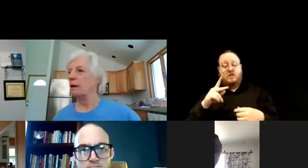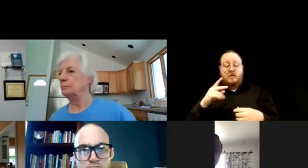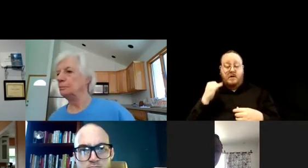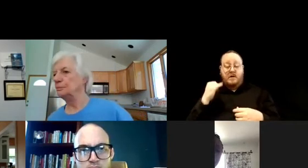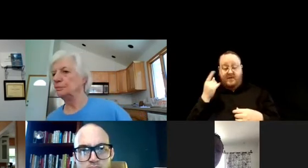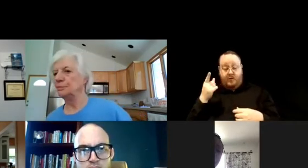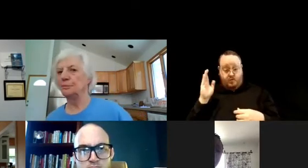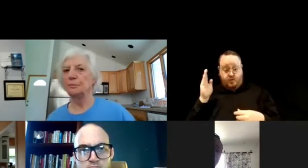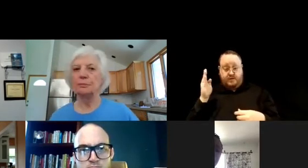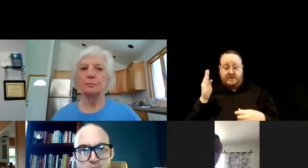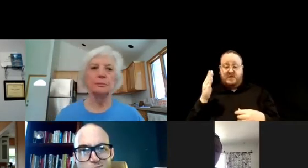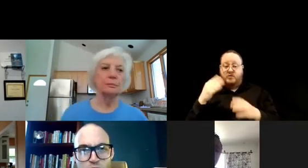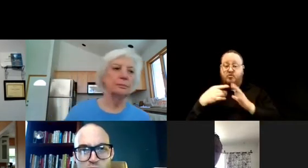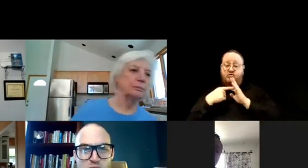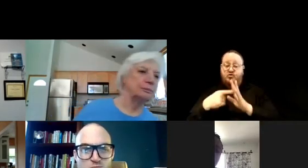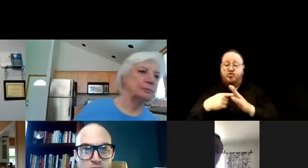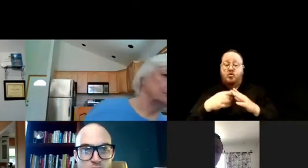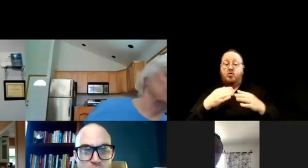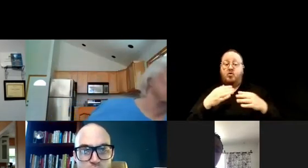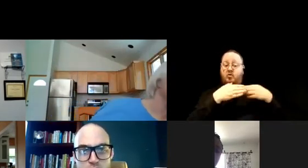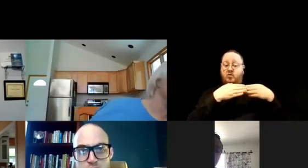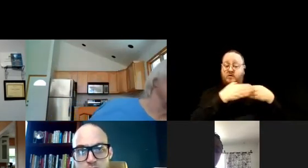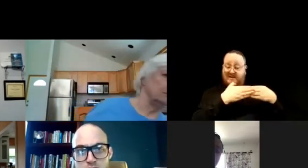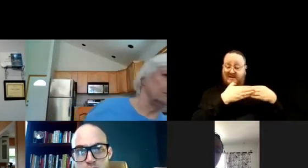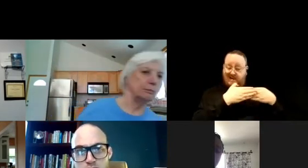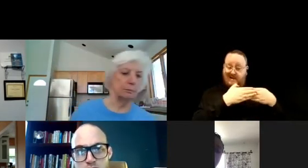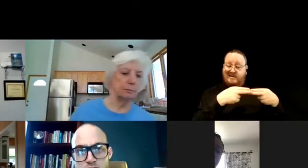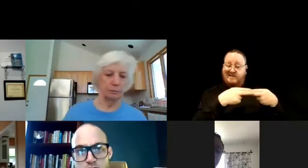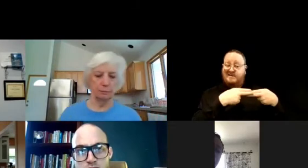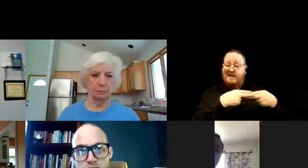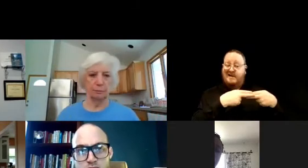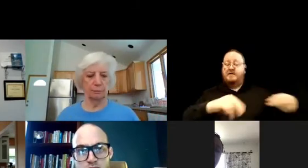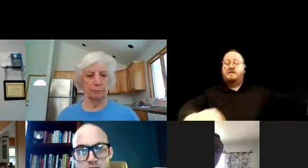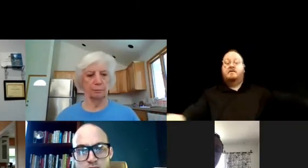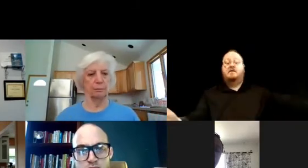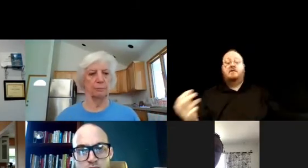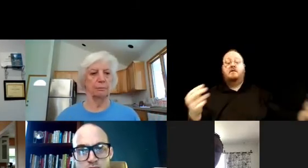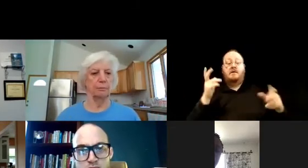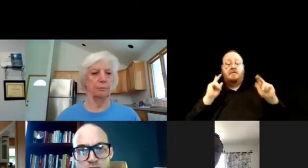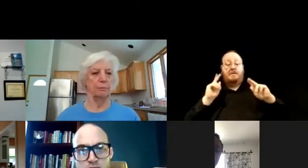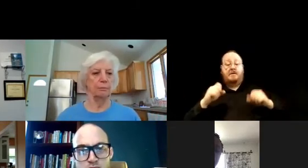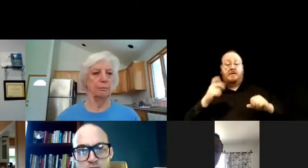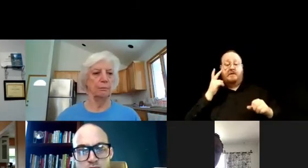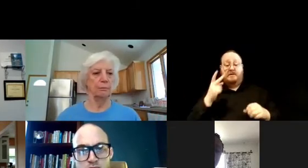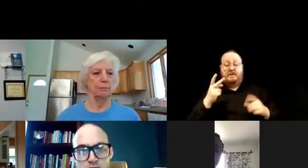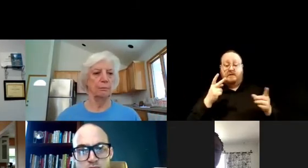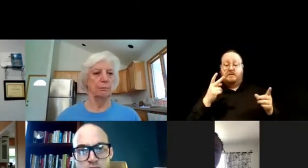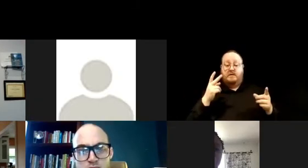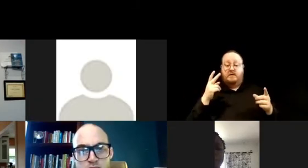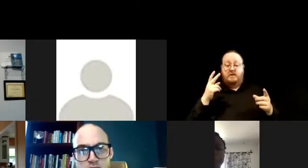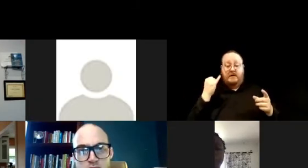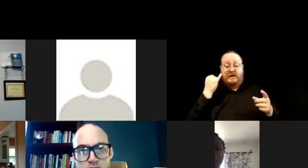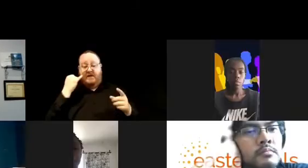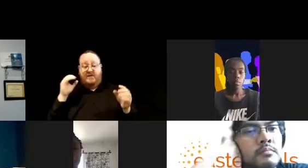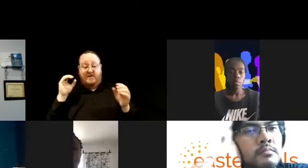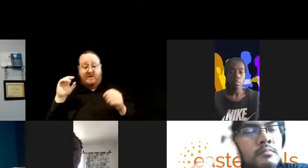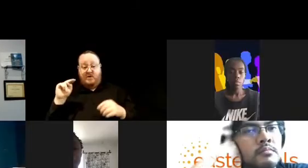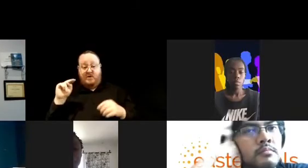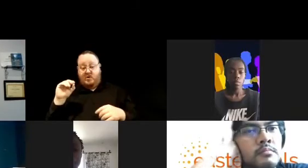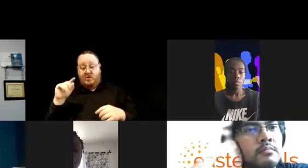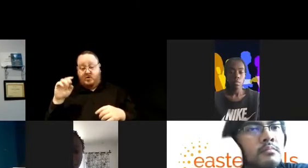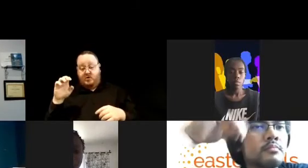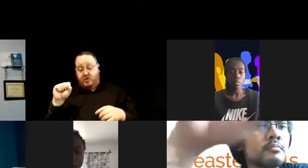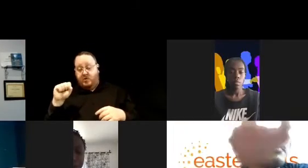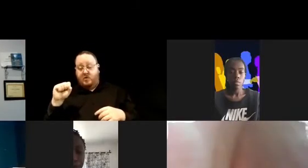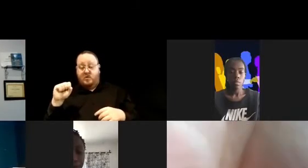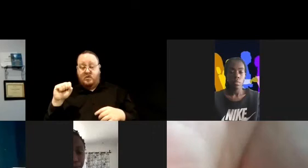you're showing your slides full screen so the participants can see them, you cannot see if you have notes, if you have presenter notes in